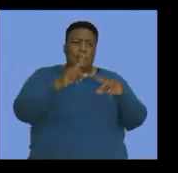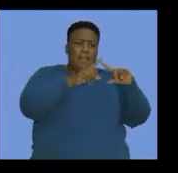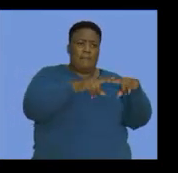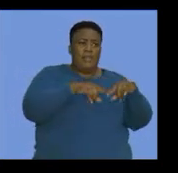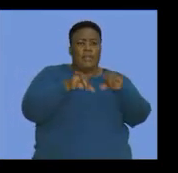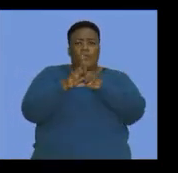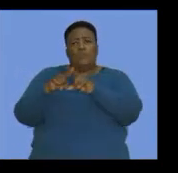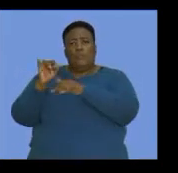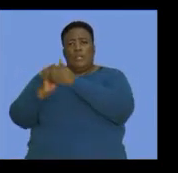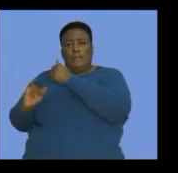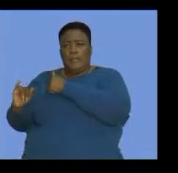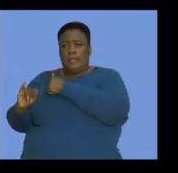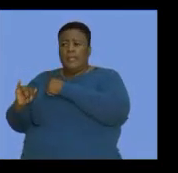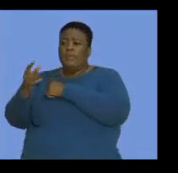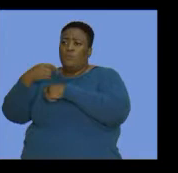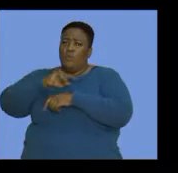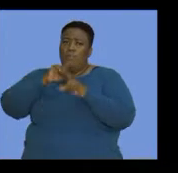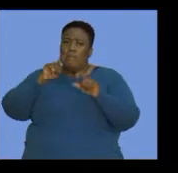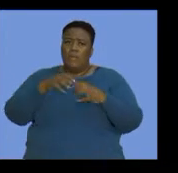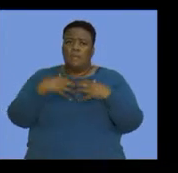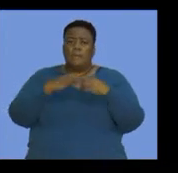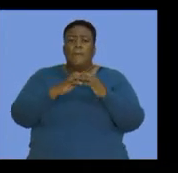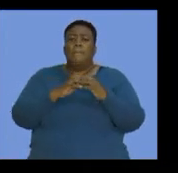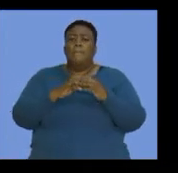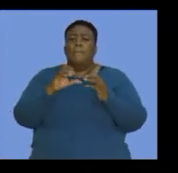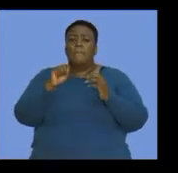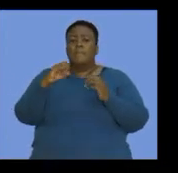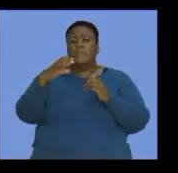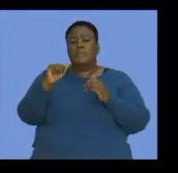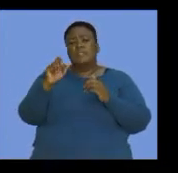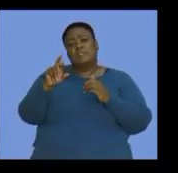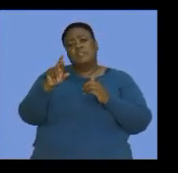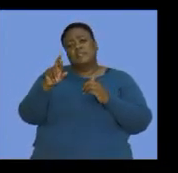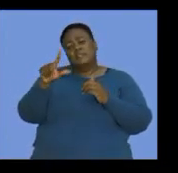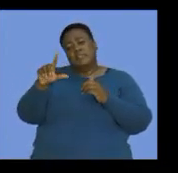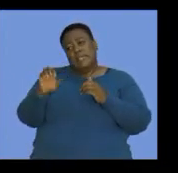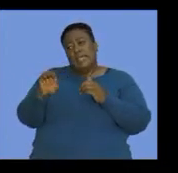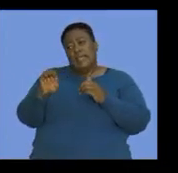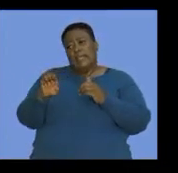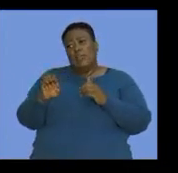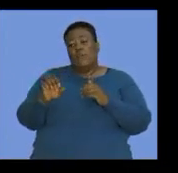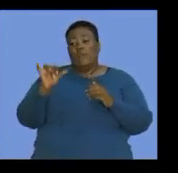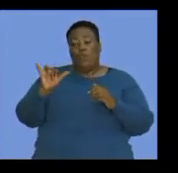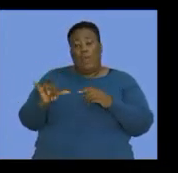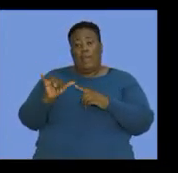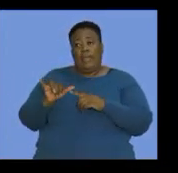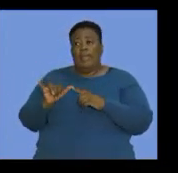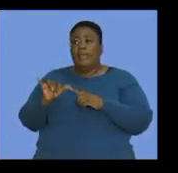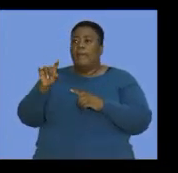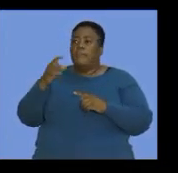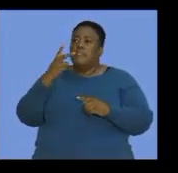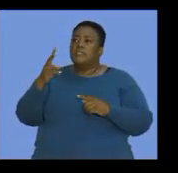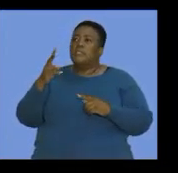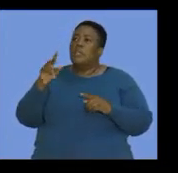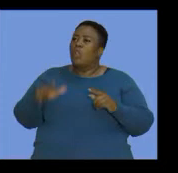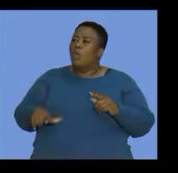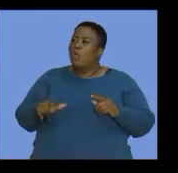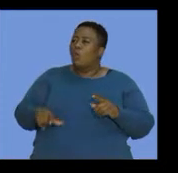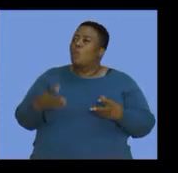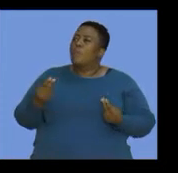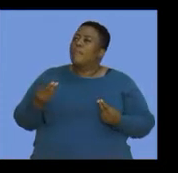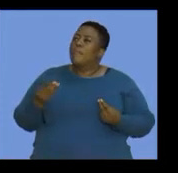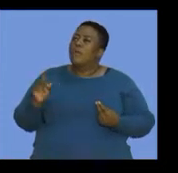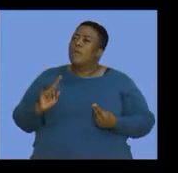variable in it. We had to also create a scale on the y-axis, and for me to do that, I had to look at what